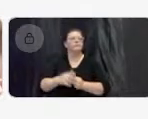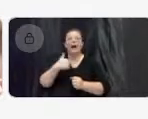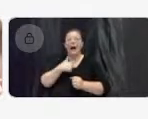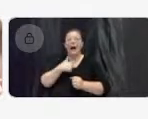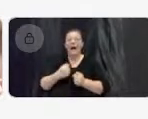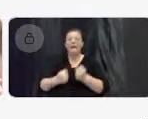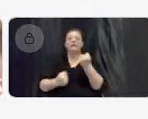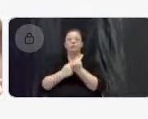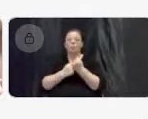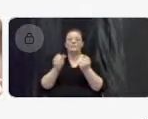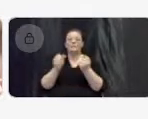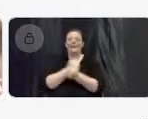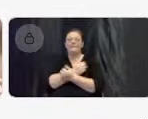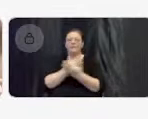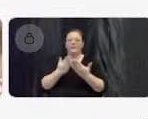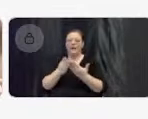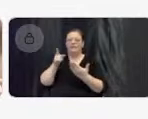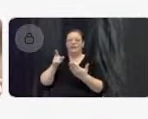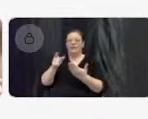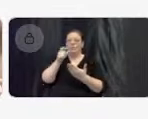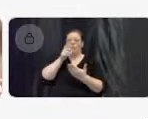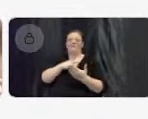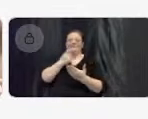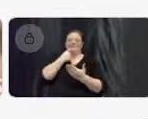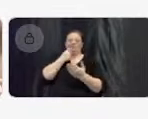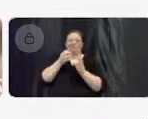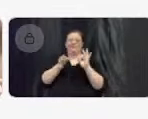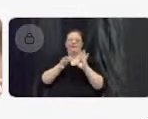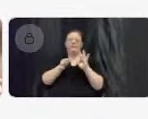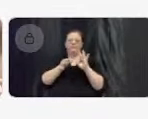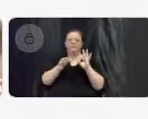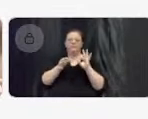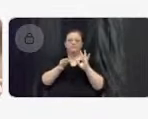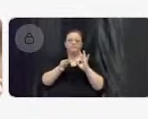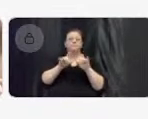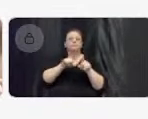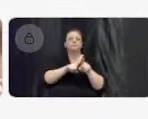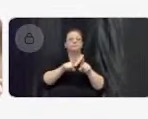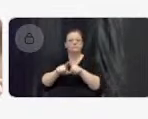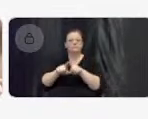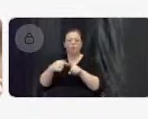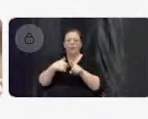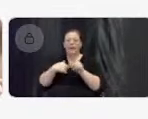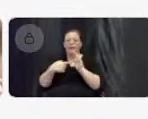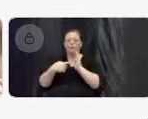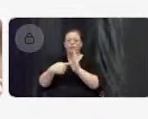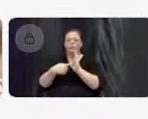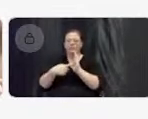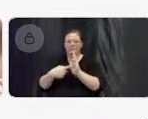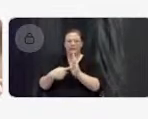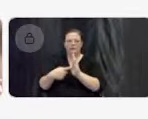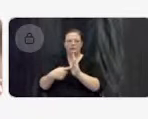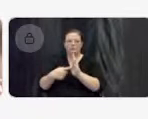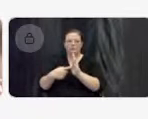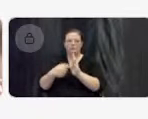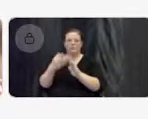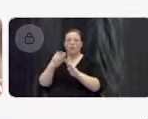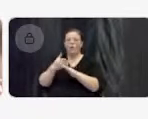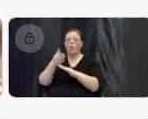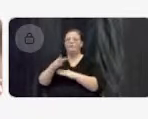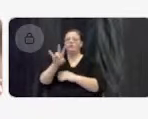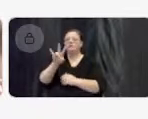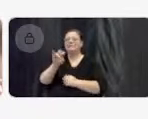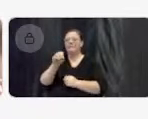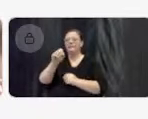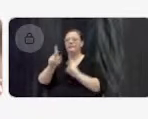endorse everything that was just said. I also represent over 70 people